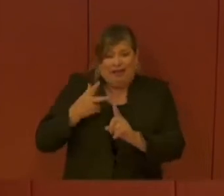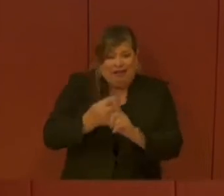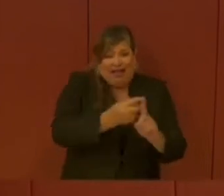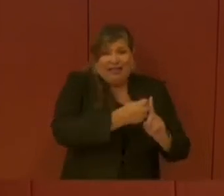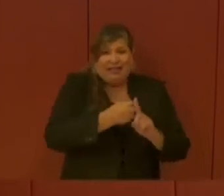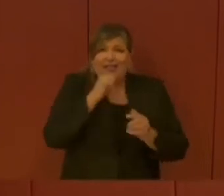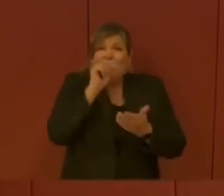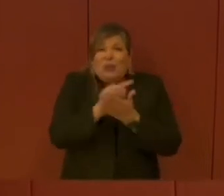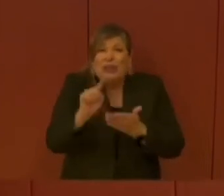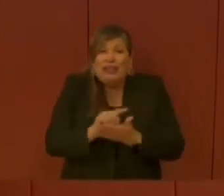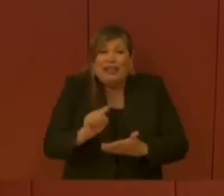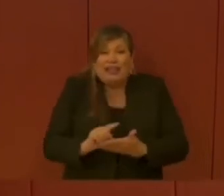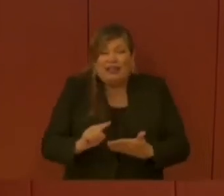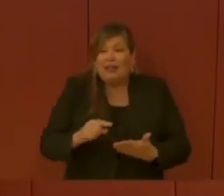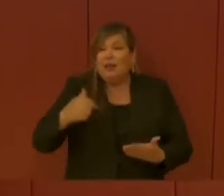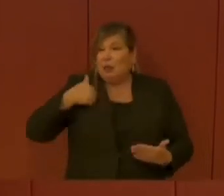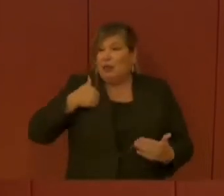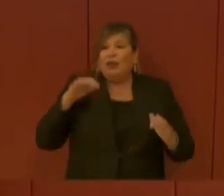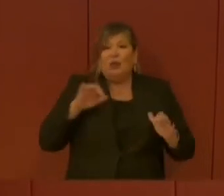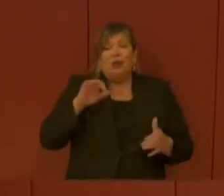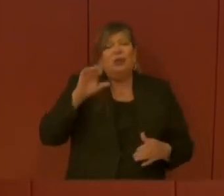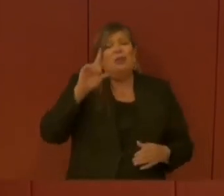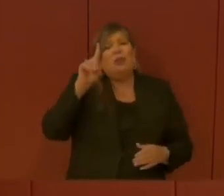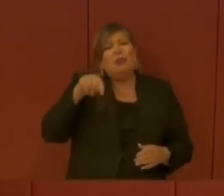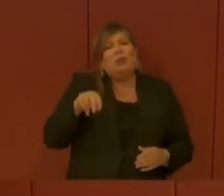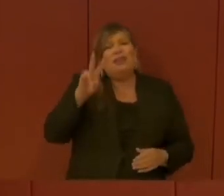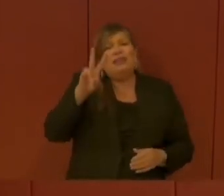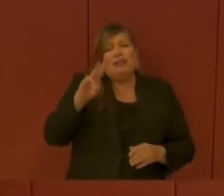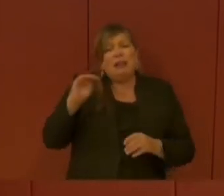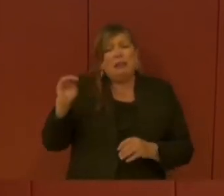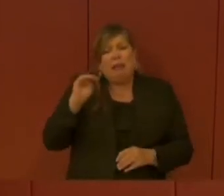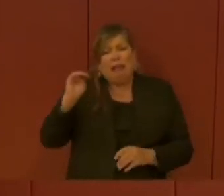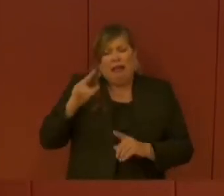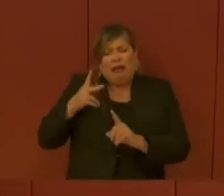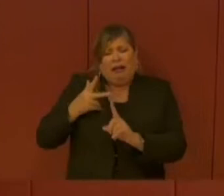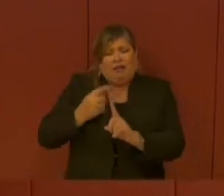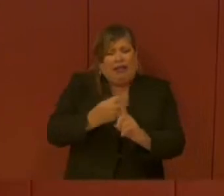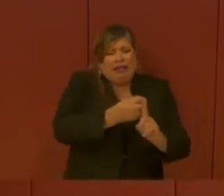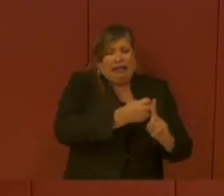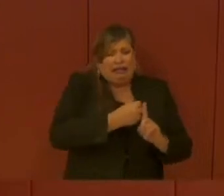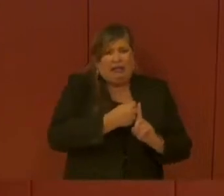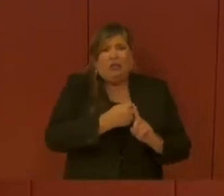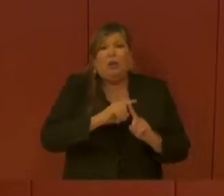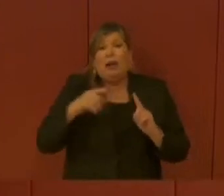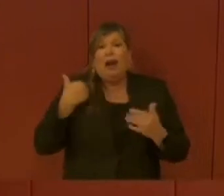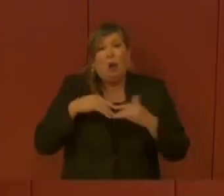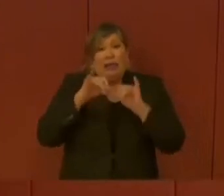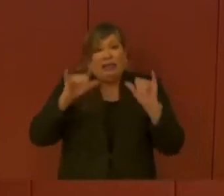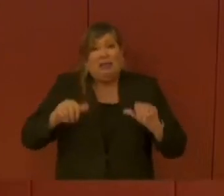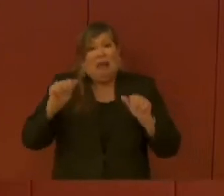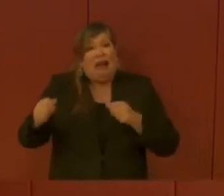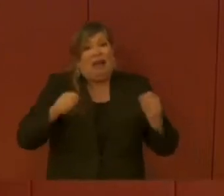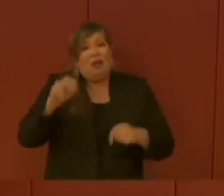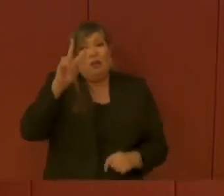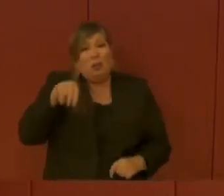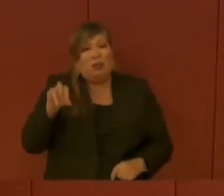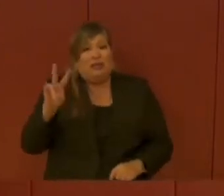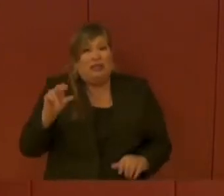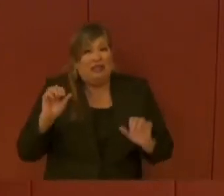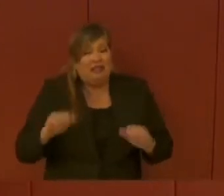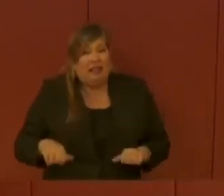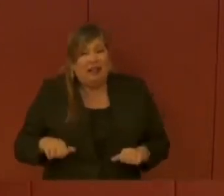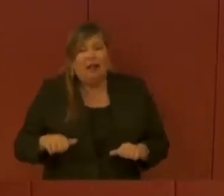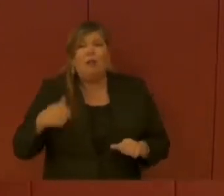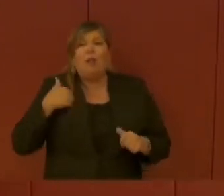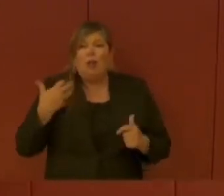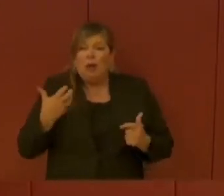1.7. We've actually designed one conservatively for about 2.7, but we want to get it to about 4 million.